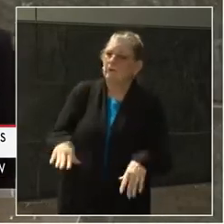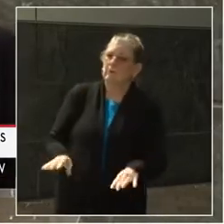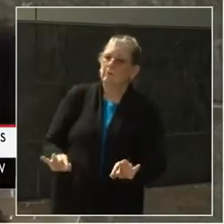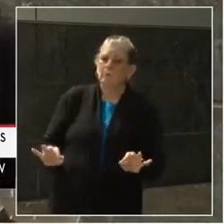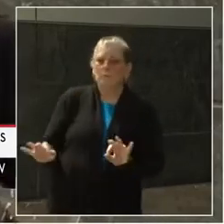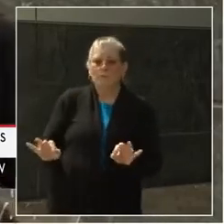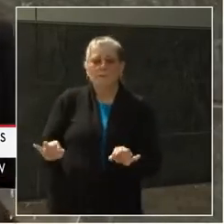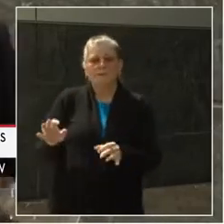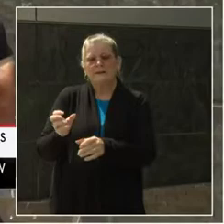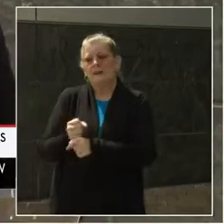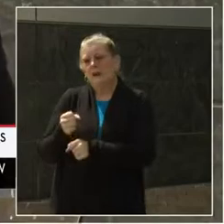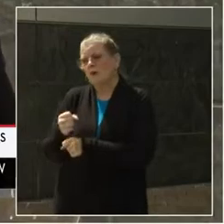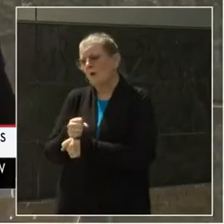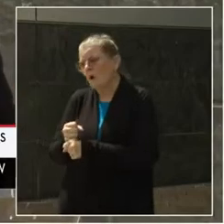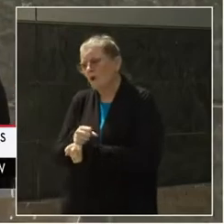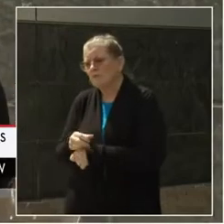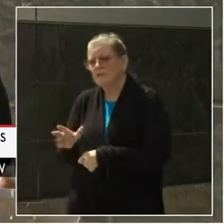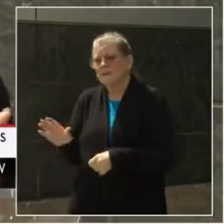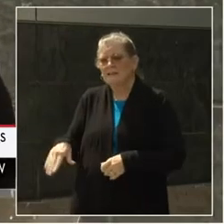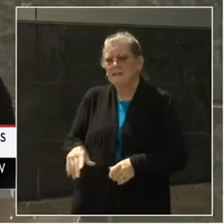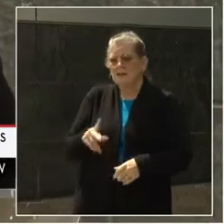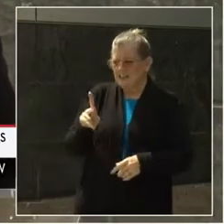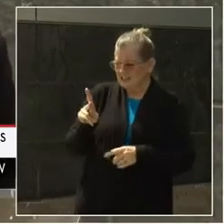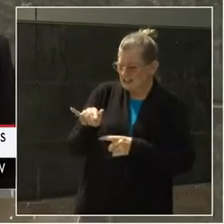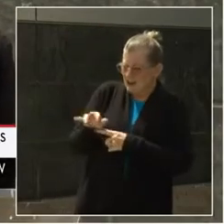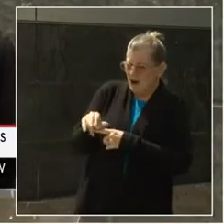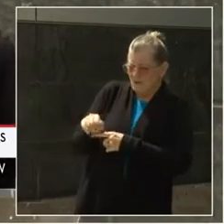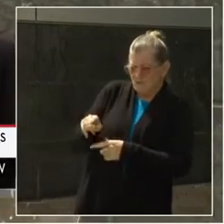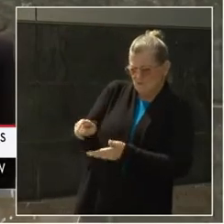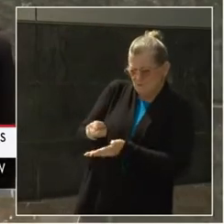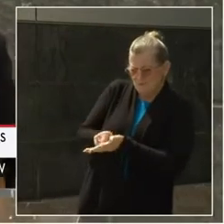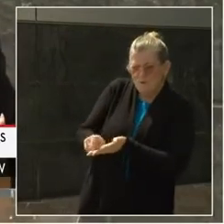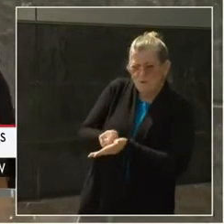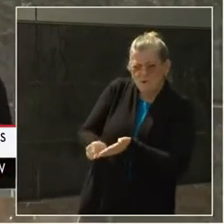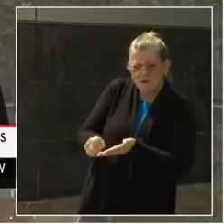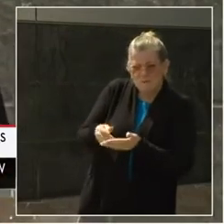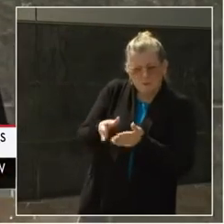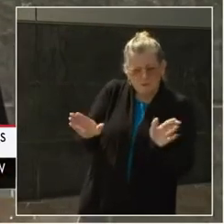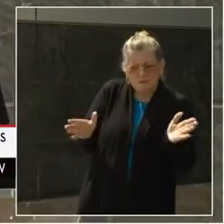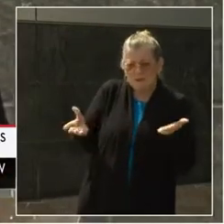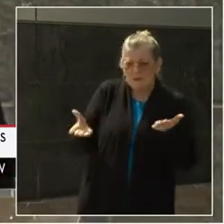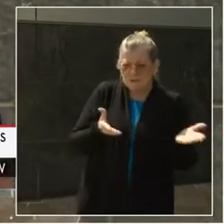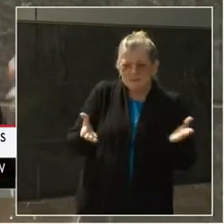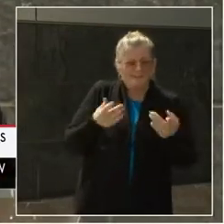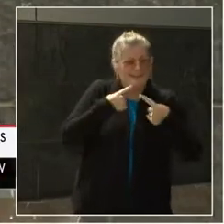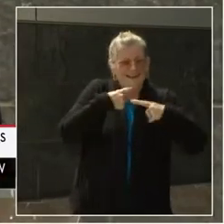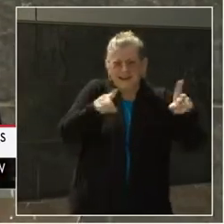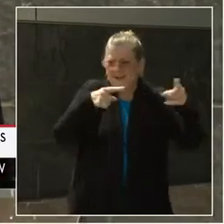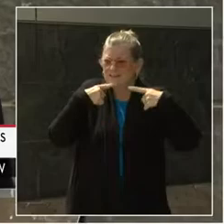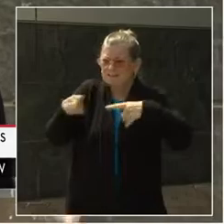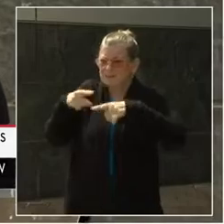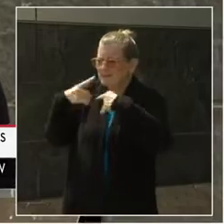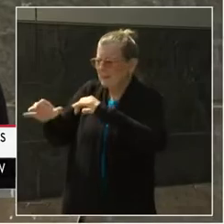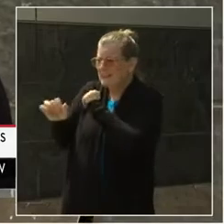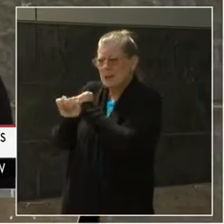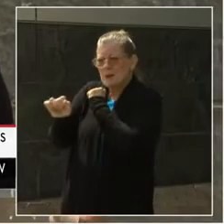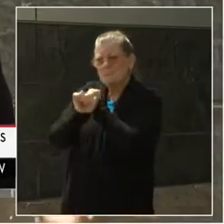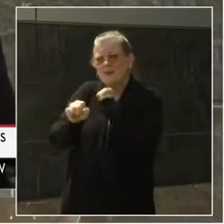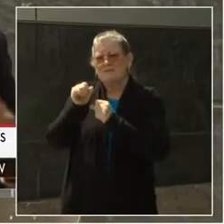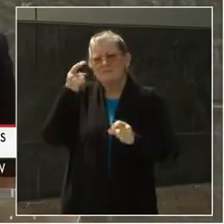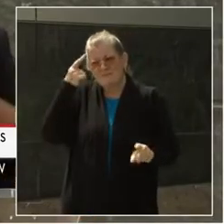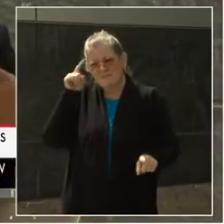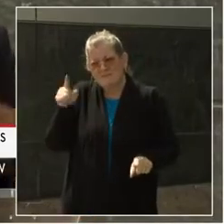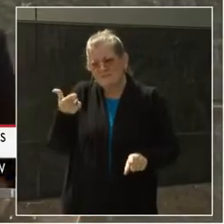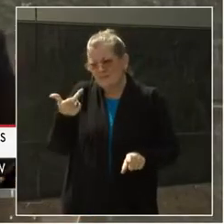making copies for individuals. Kiara put together a public service announcement campaign on gun violence that connected her deep passion and love for her